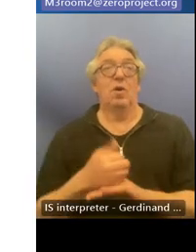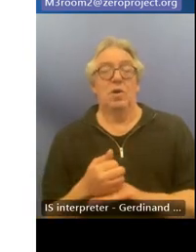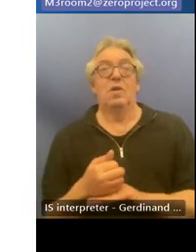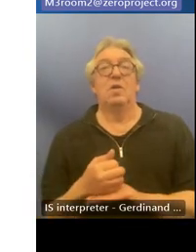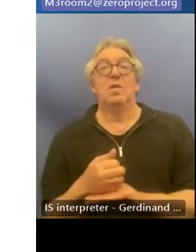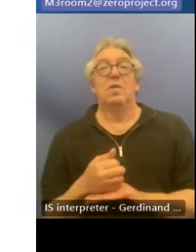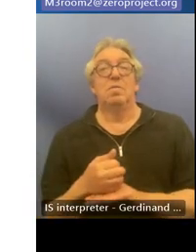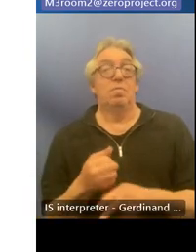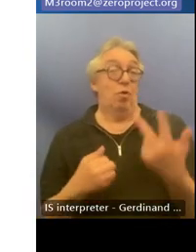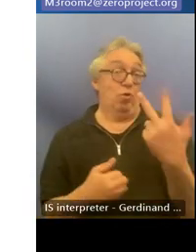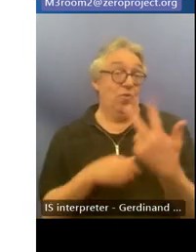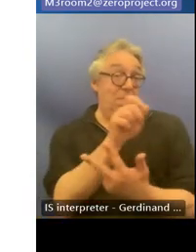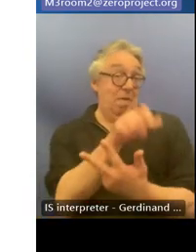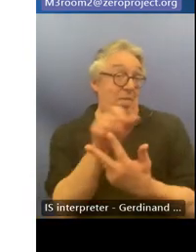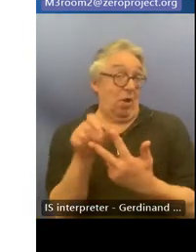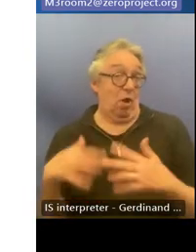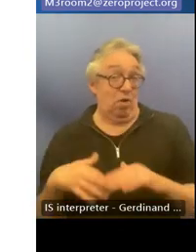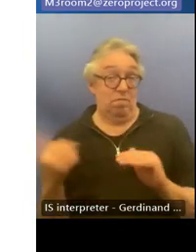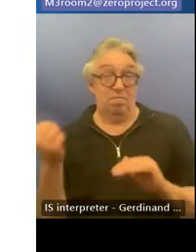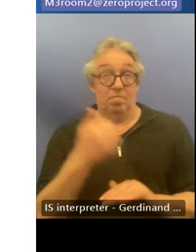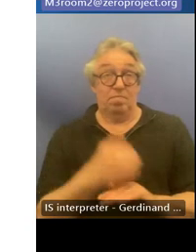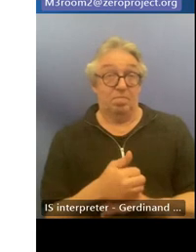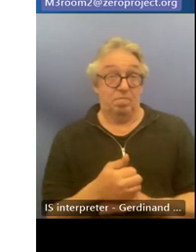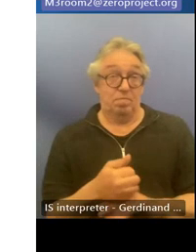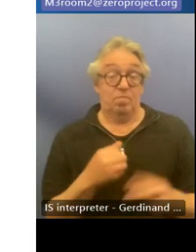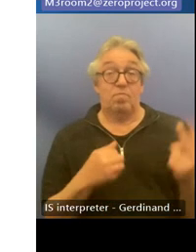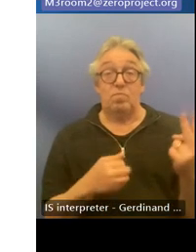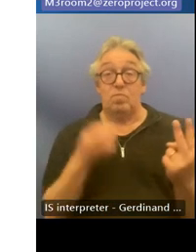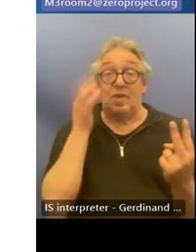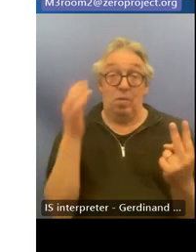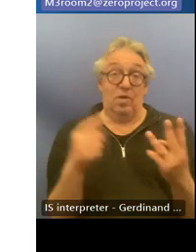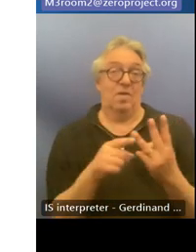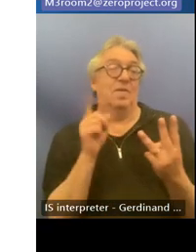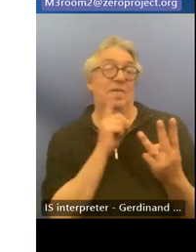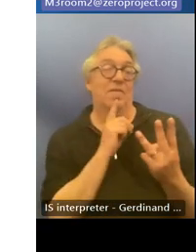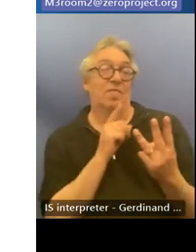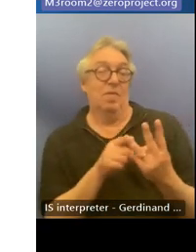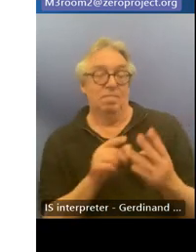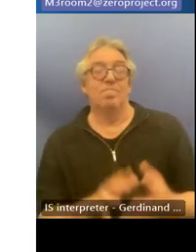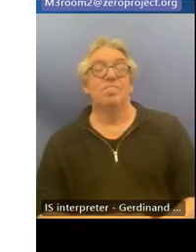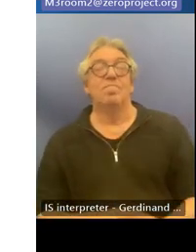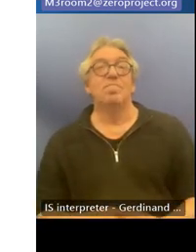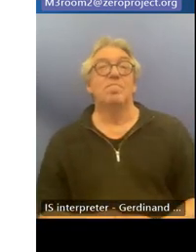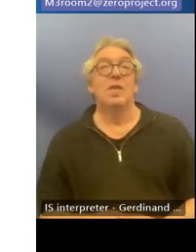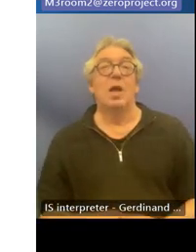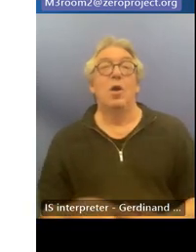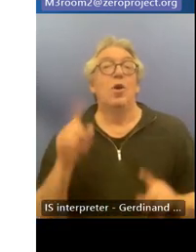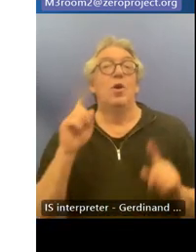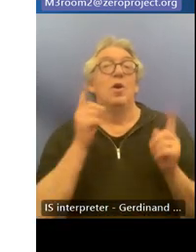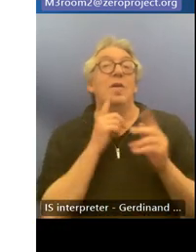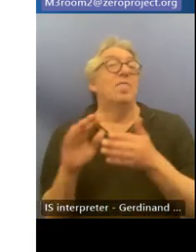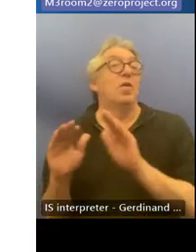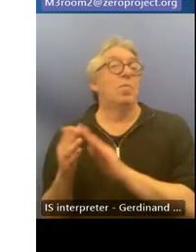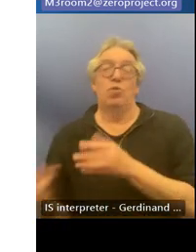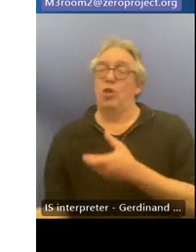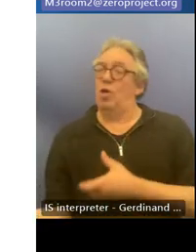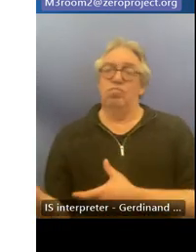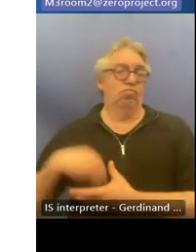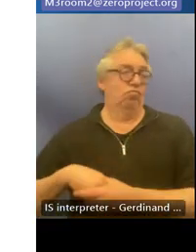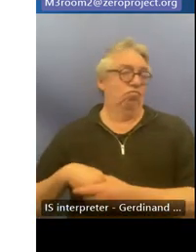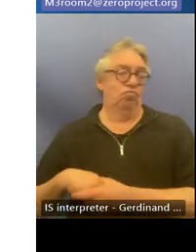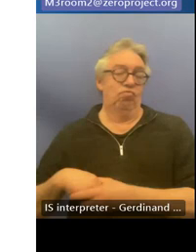by three people, two of them hearing and one of them deaf. So, the deaf community has been involved from the very start